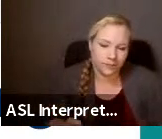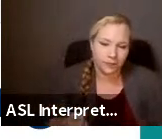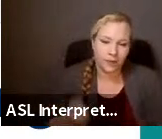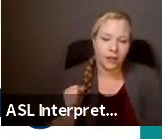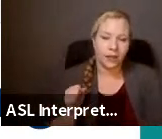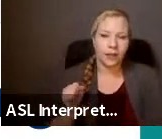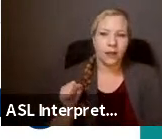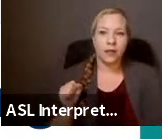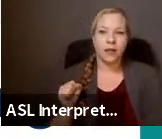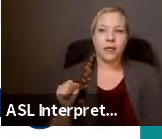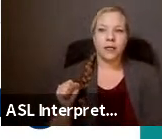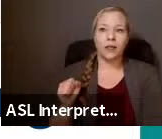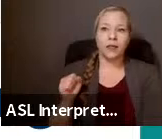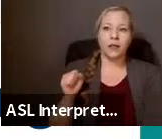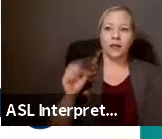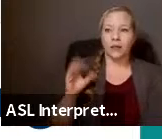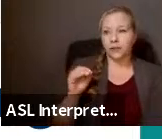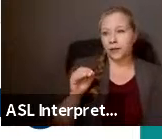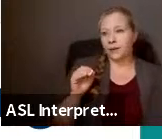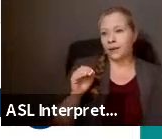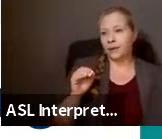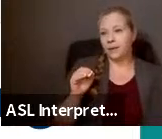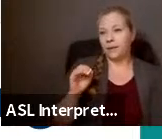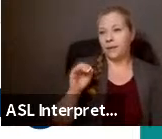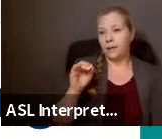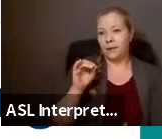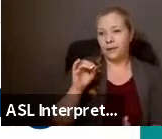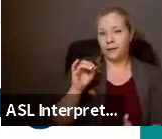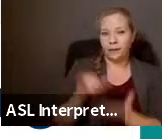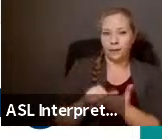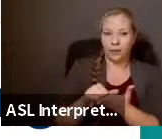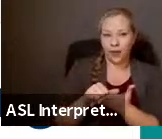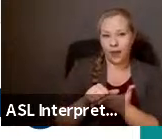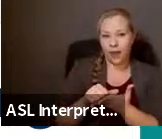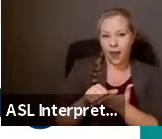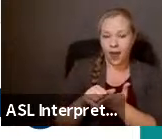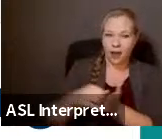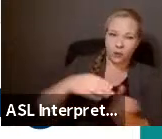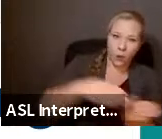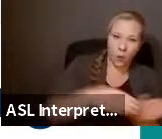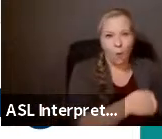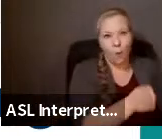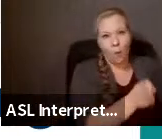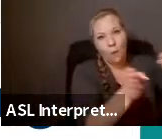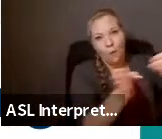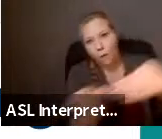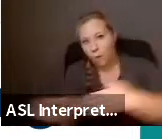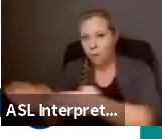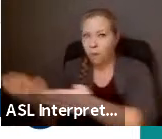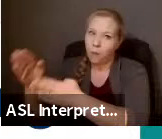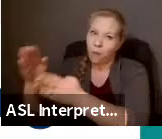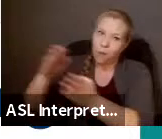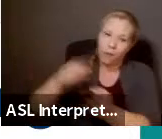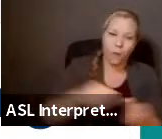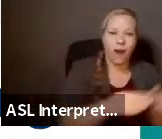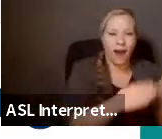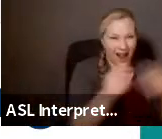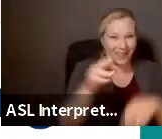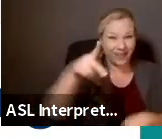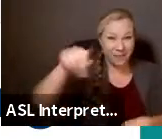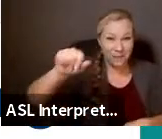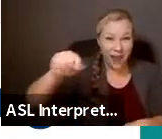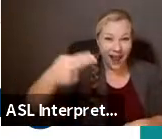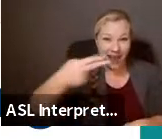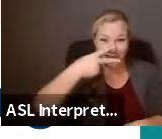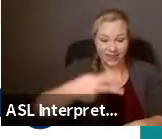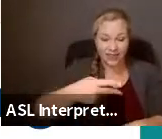So, you know, the exact kind of winding nature of that path, the alignment of that